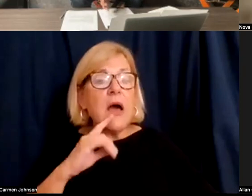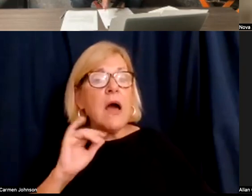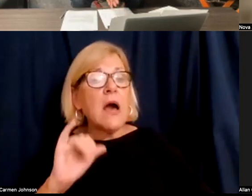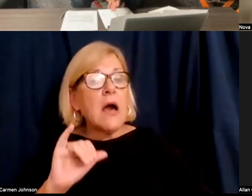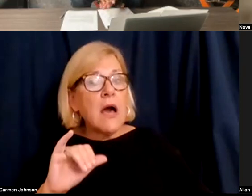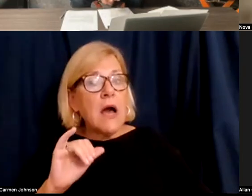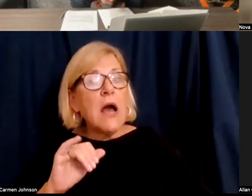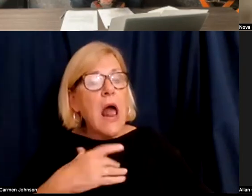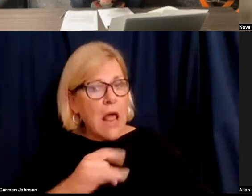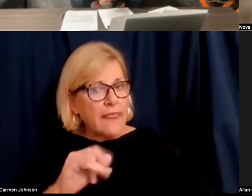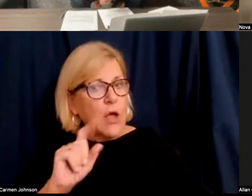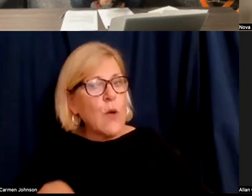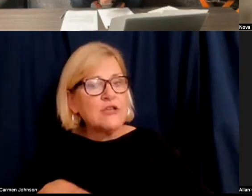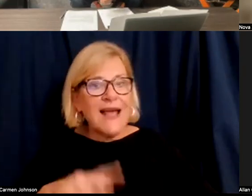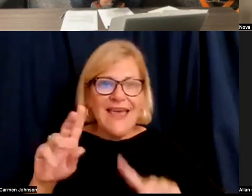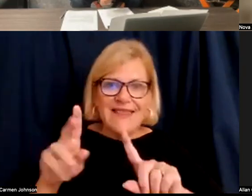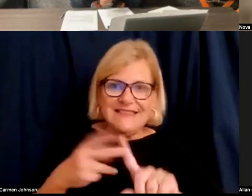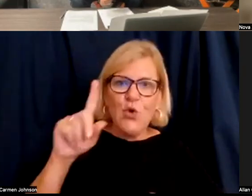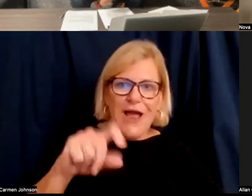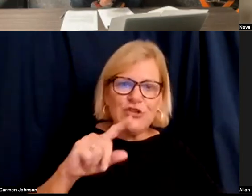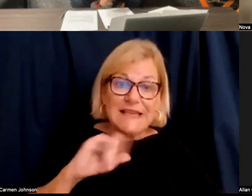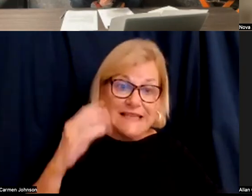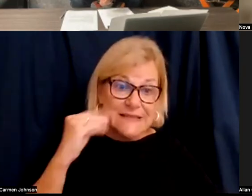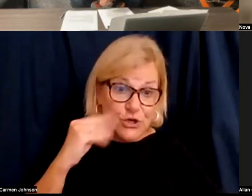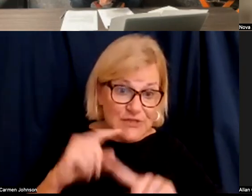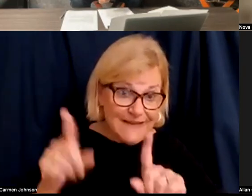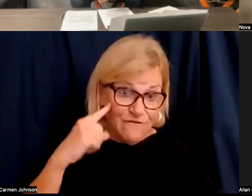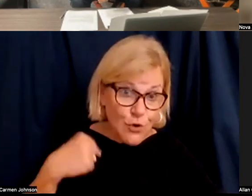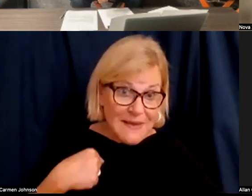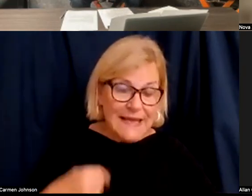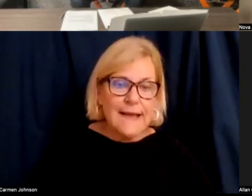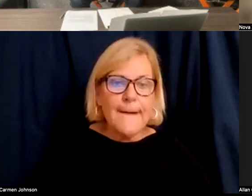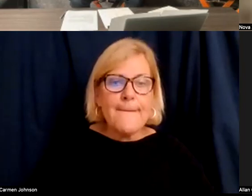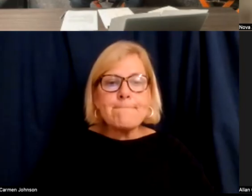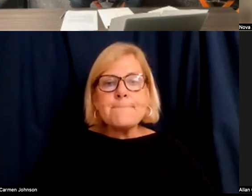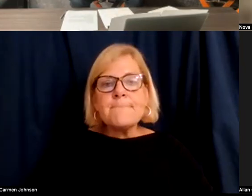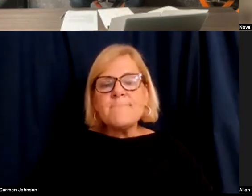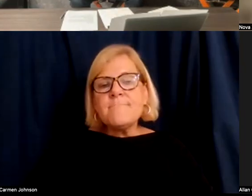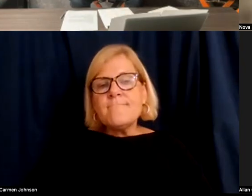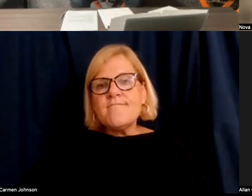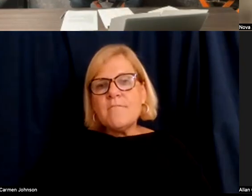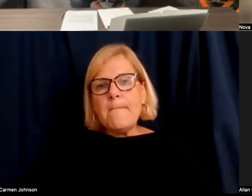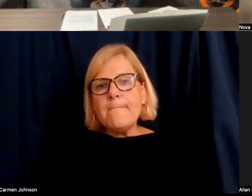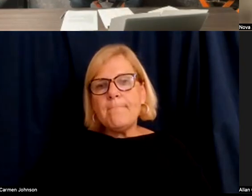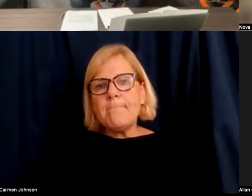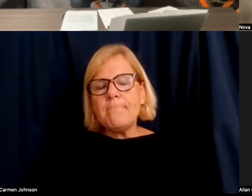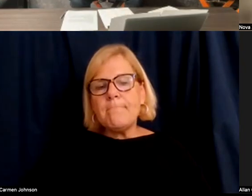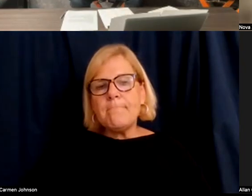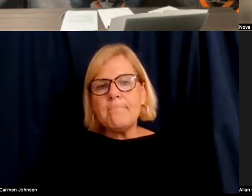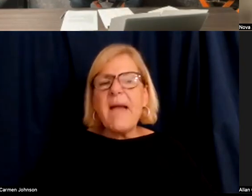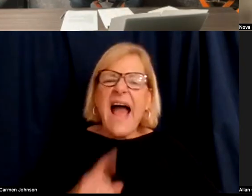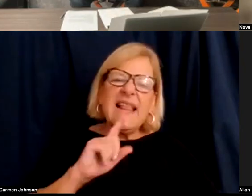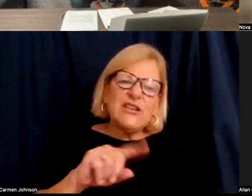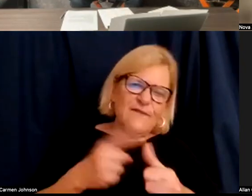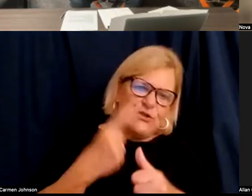That Like second, that. that second question is this experience different for me? I'll answer the first one first. I'll